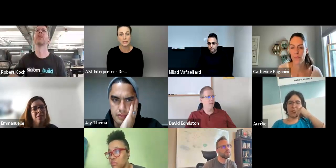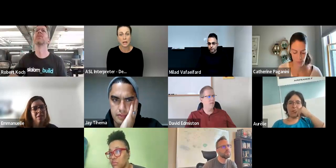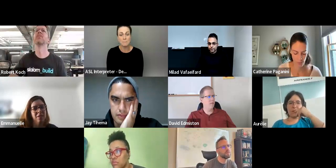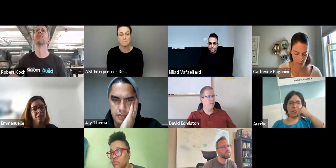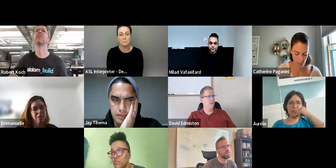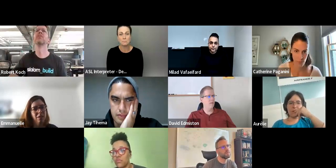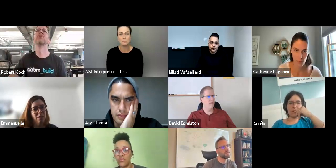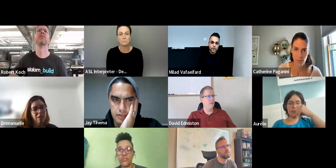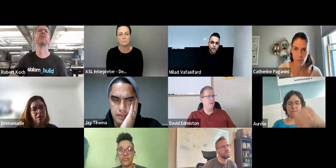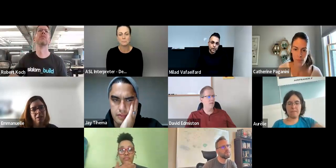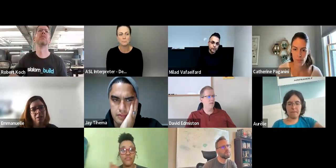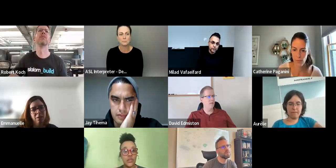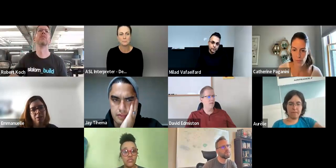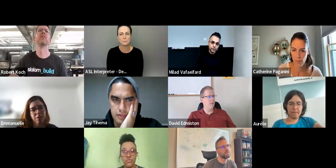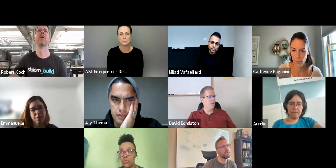on GitHub.